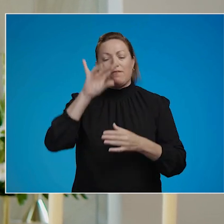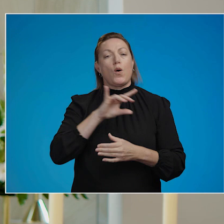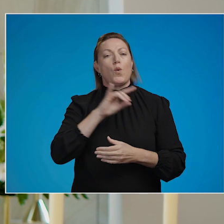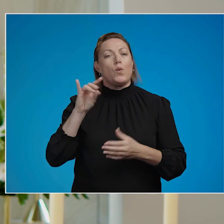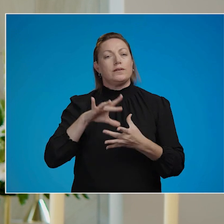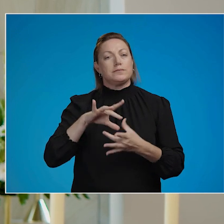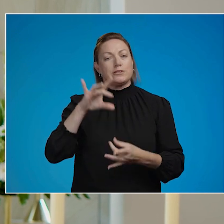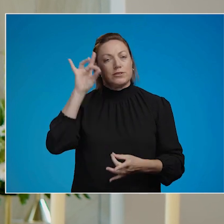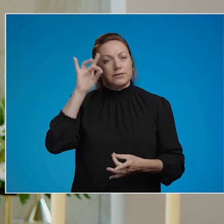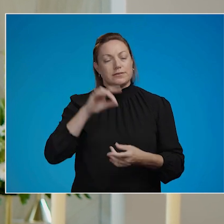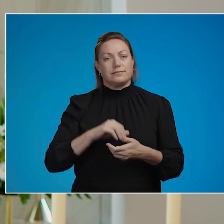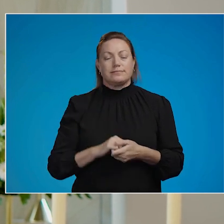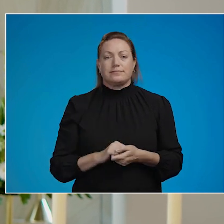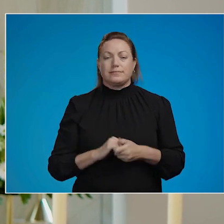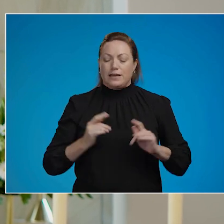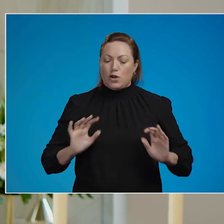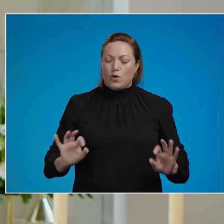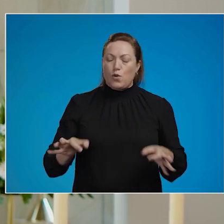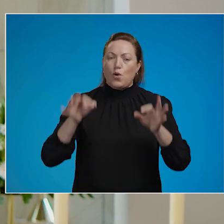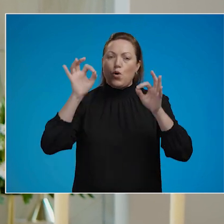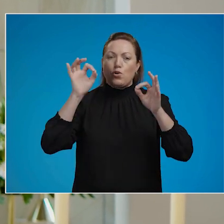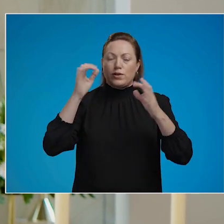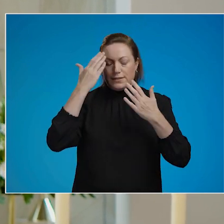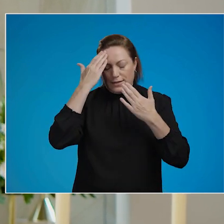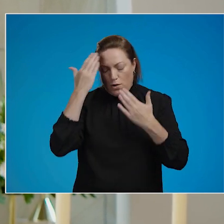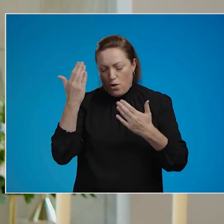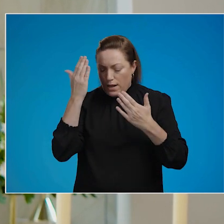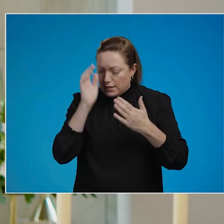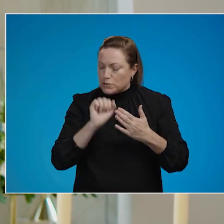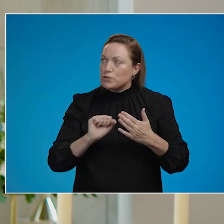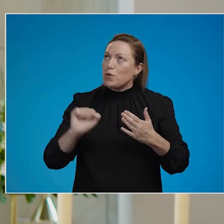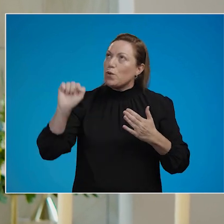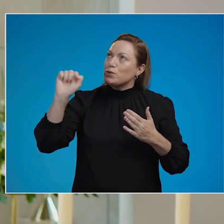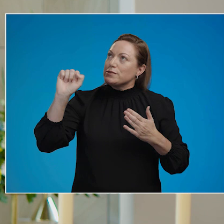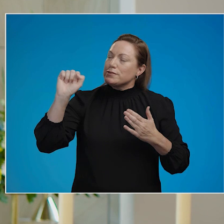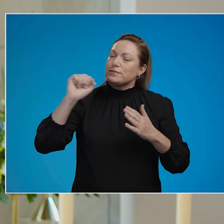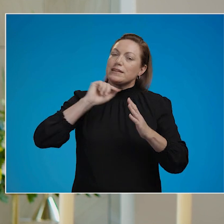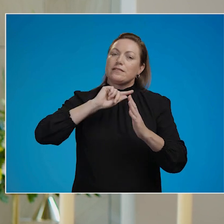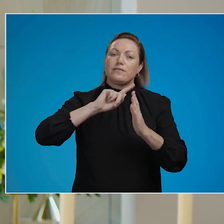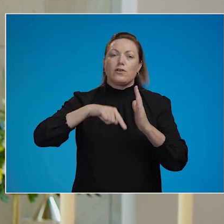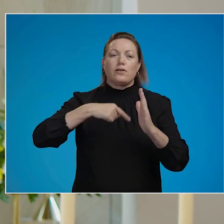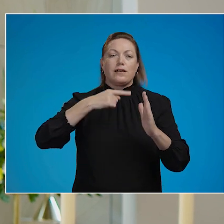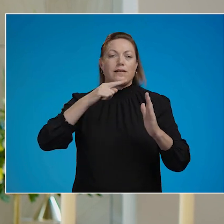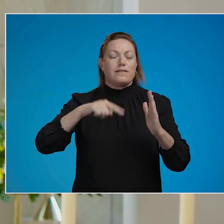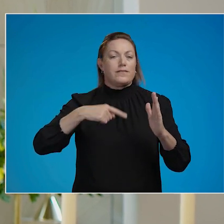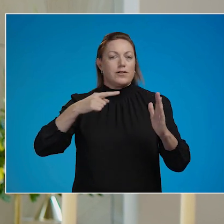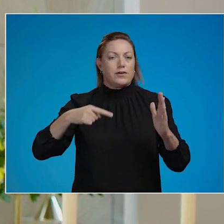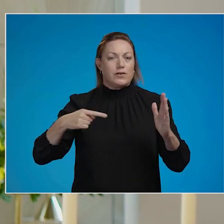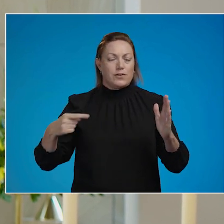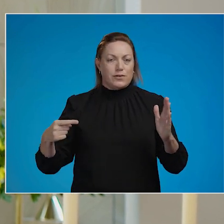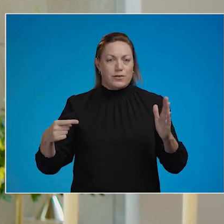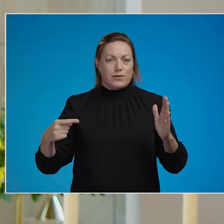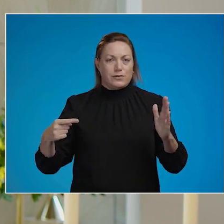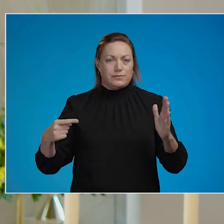the Holy Spirit, all glory and honor is yours